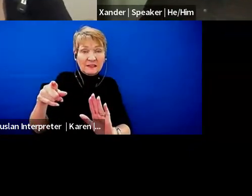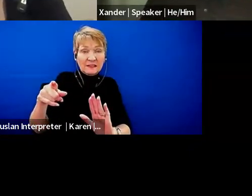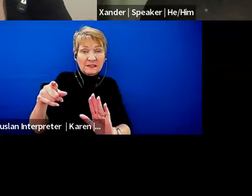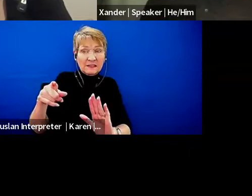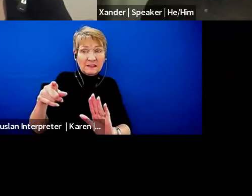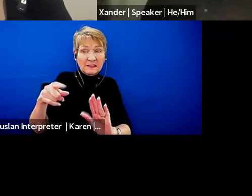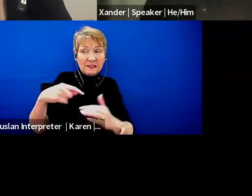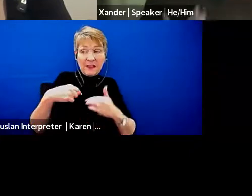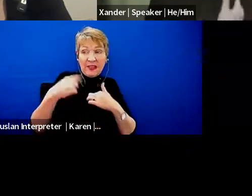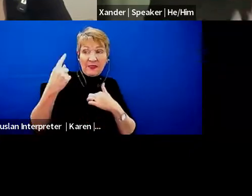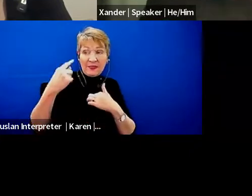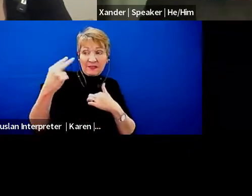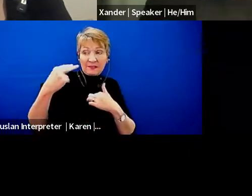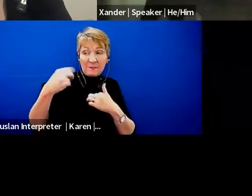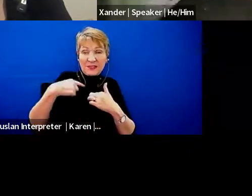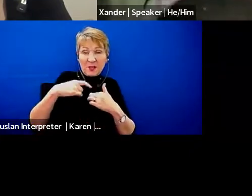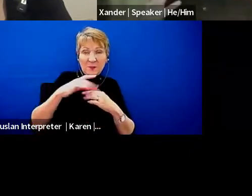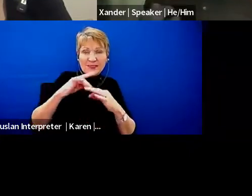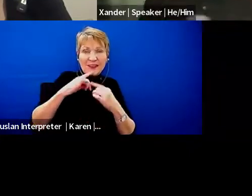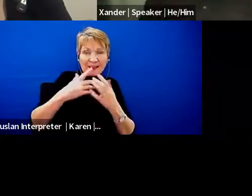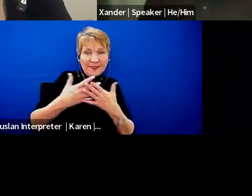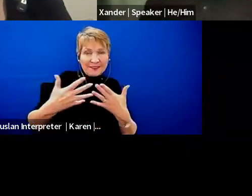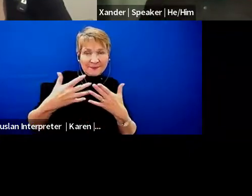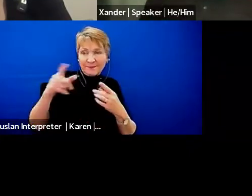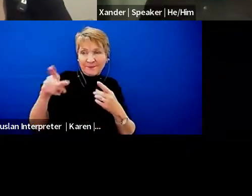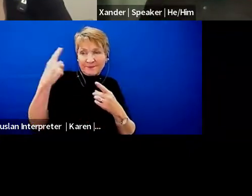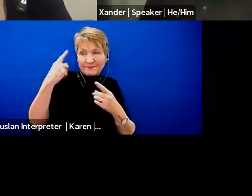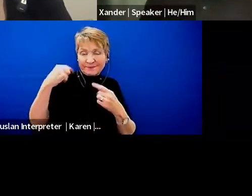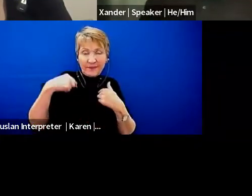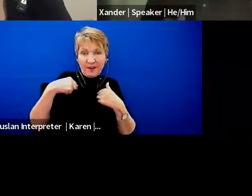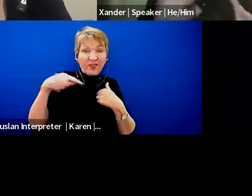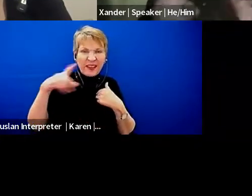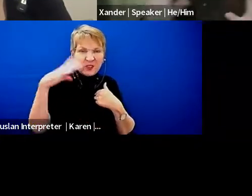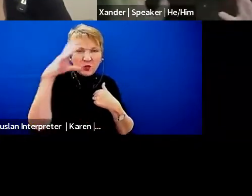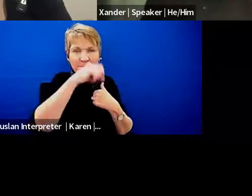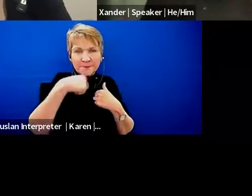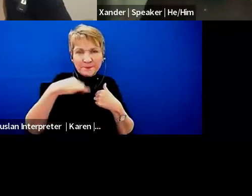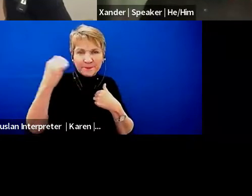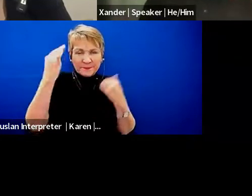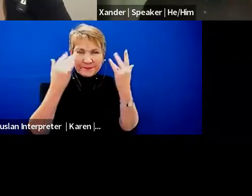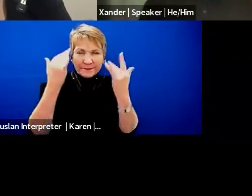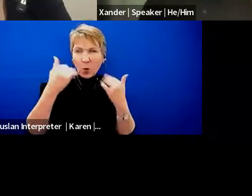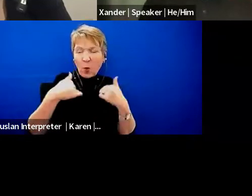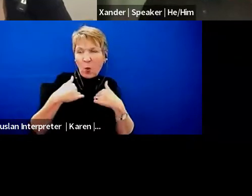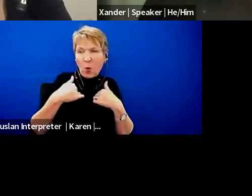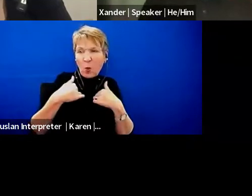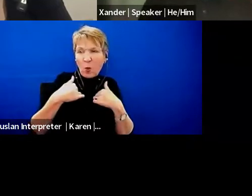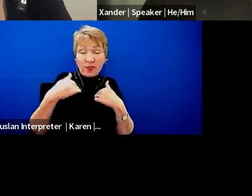saying anything, then you're probably not thinking about it, or you've just completely not understood what they